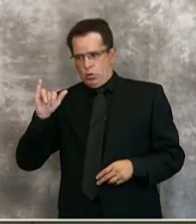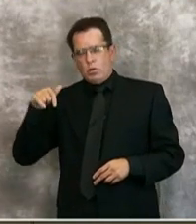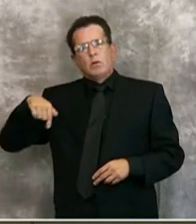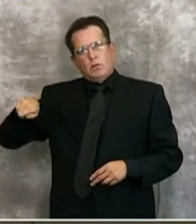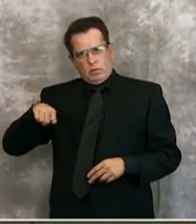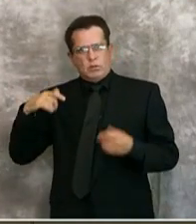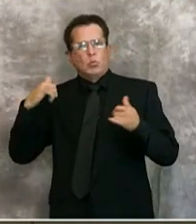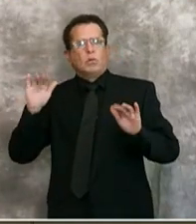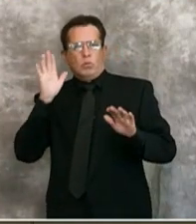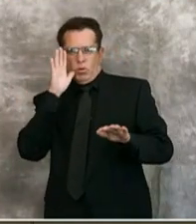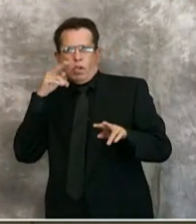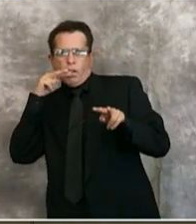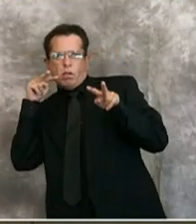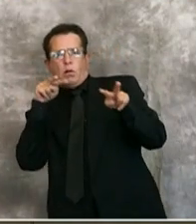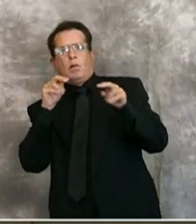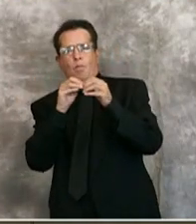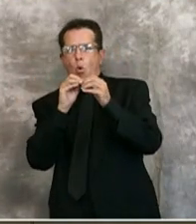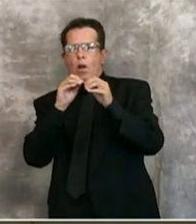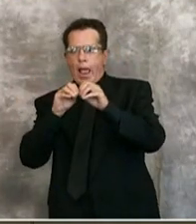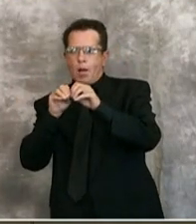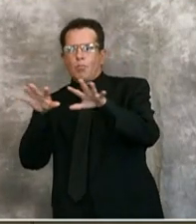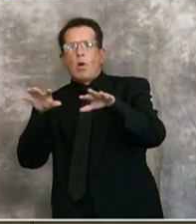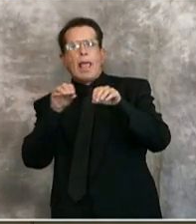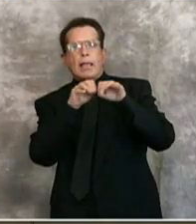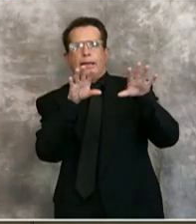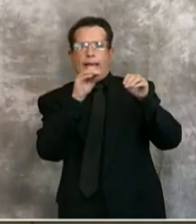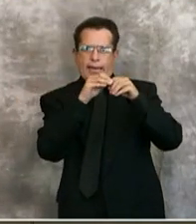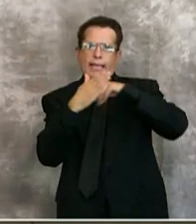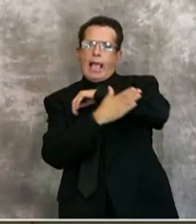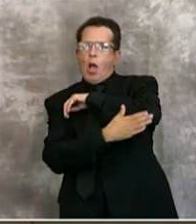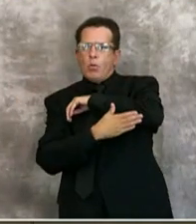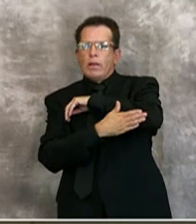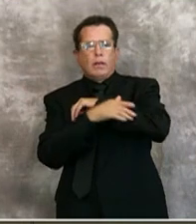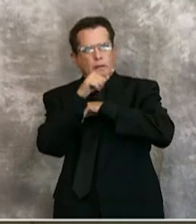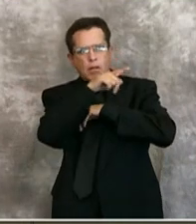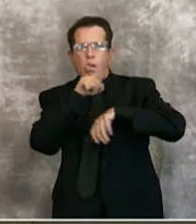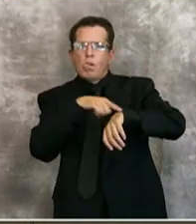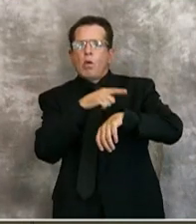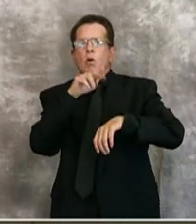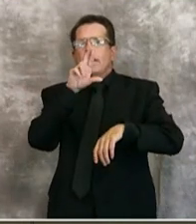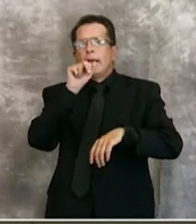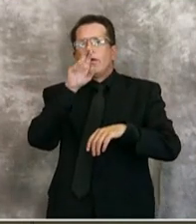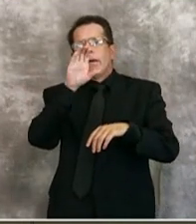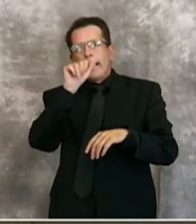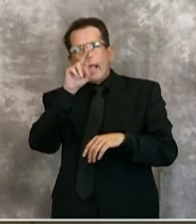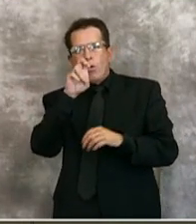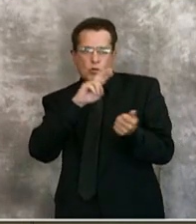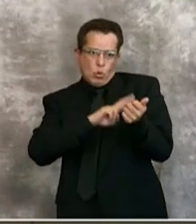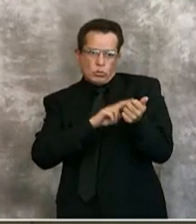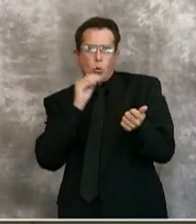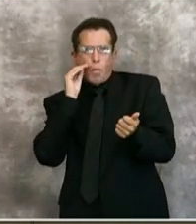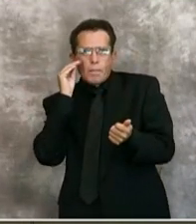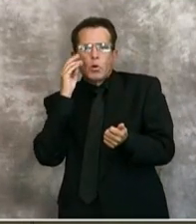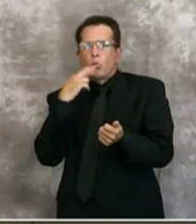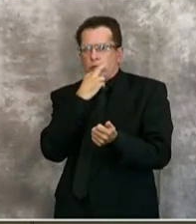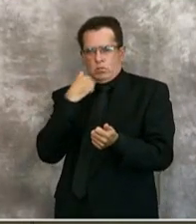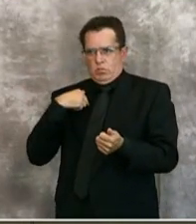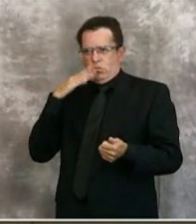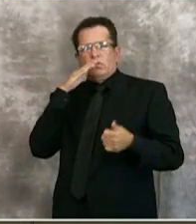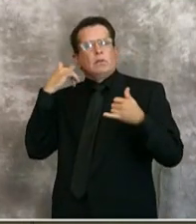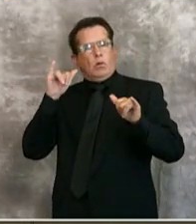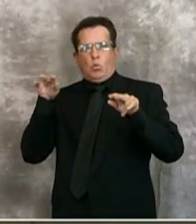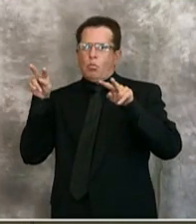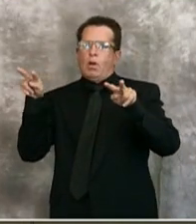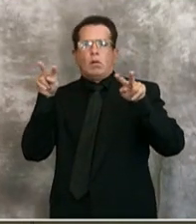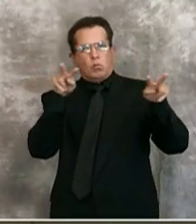on outbreaks throughout the county, including our long-term care facilities, as well as restaurants and other settings,